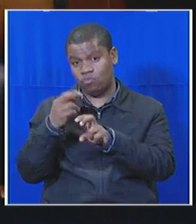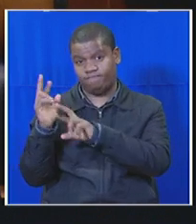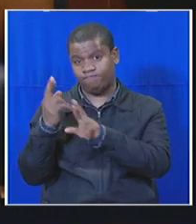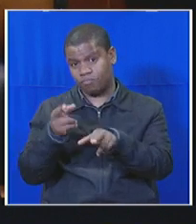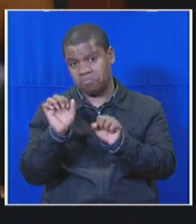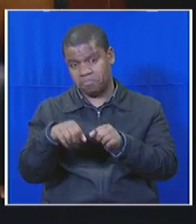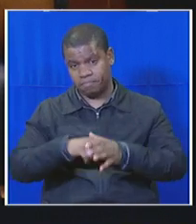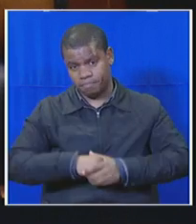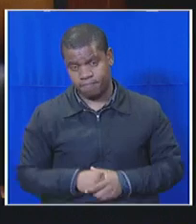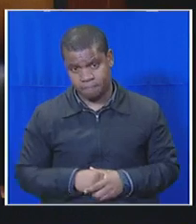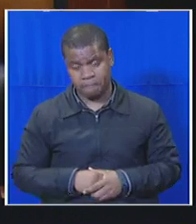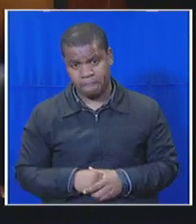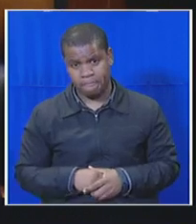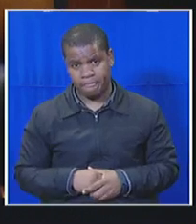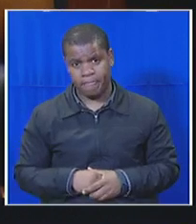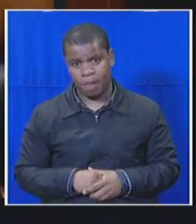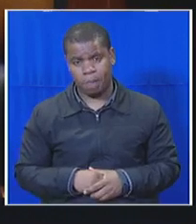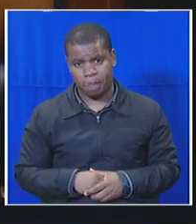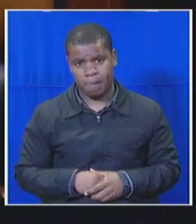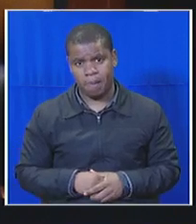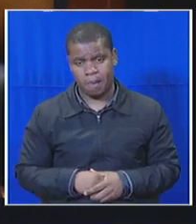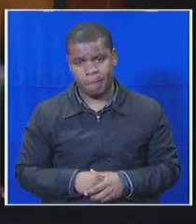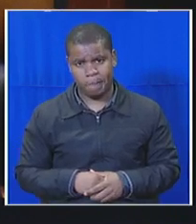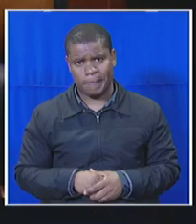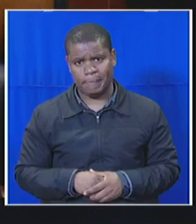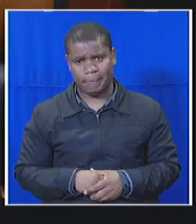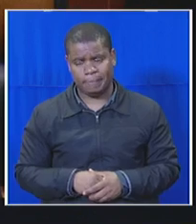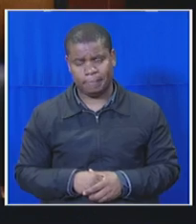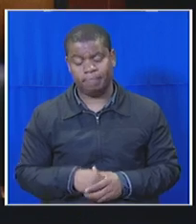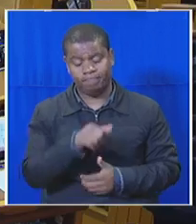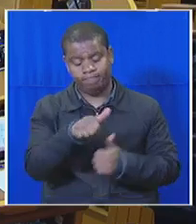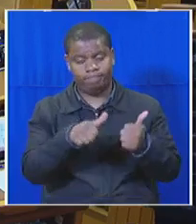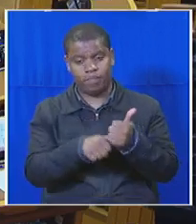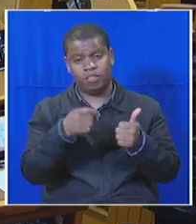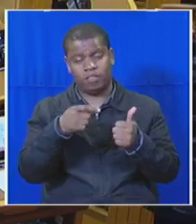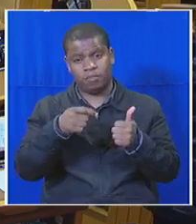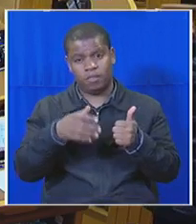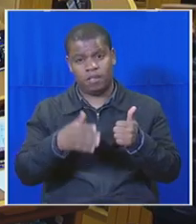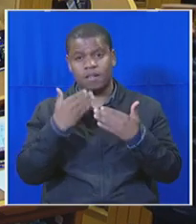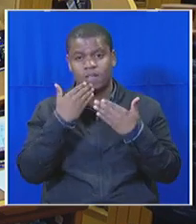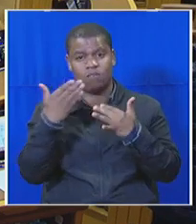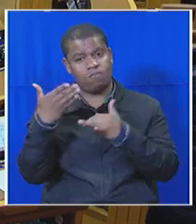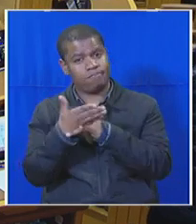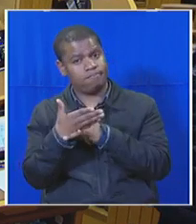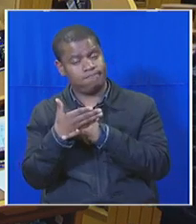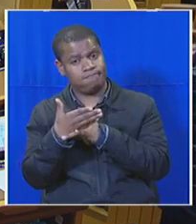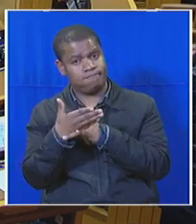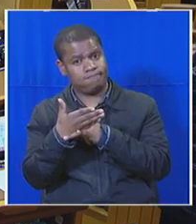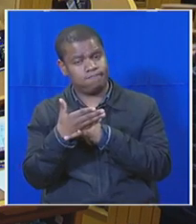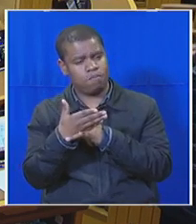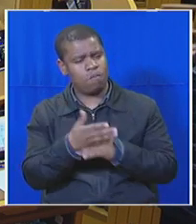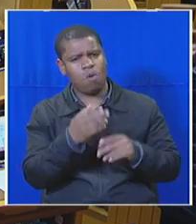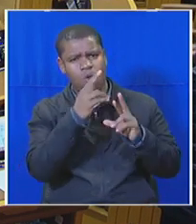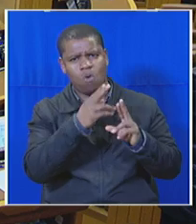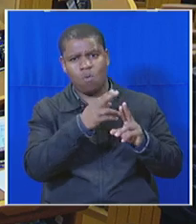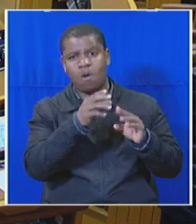Thank you, Deputy Speaker. Deputy Speaker. Yes, The Honourable Minister has